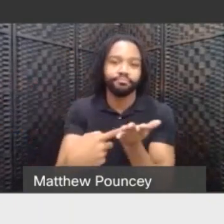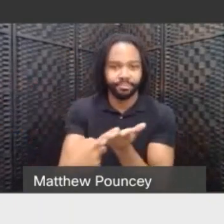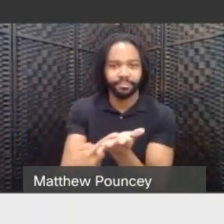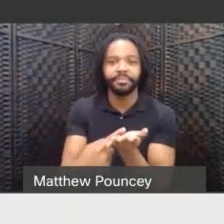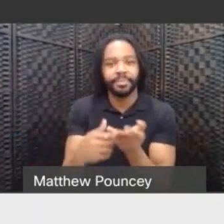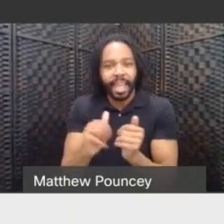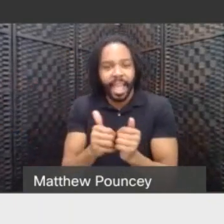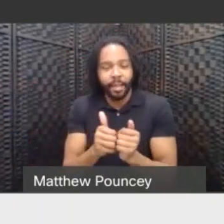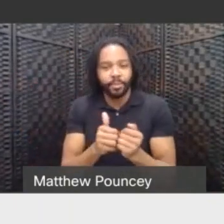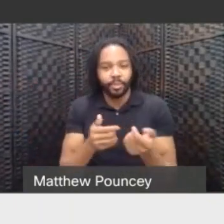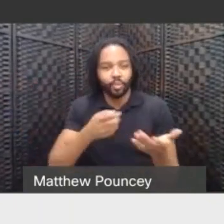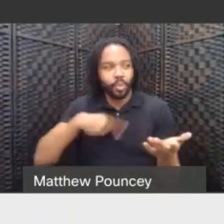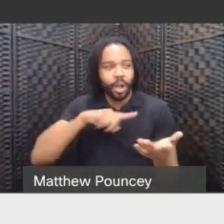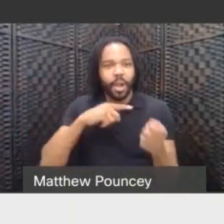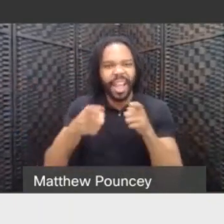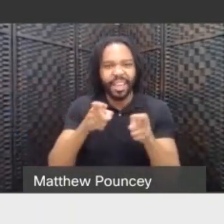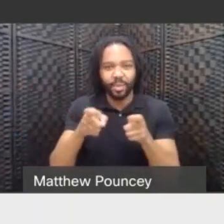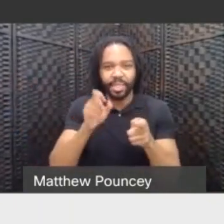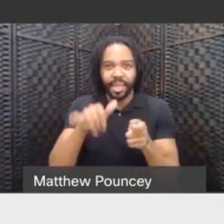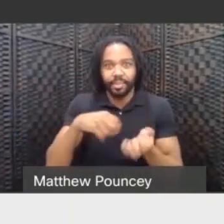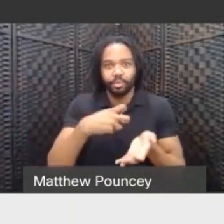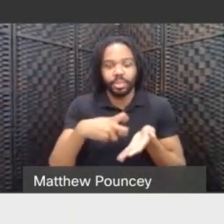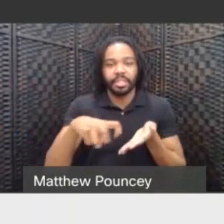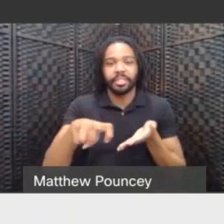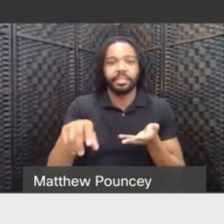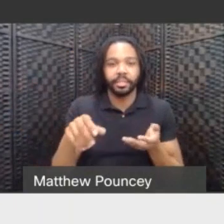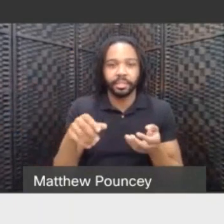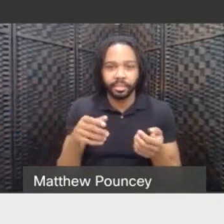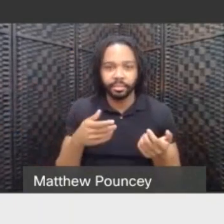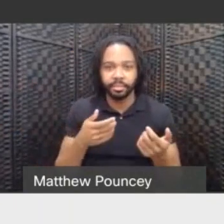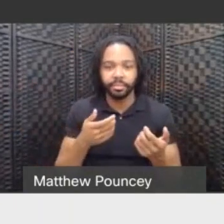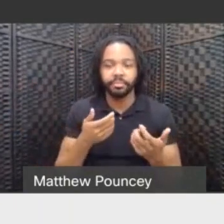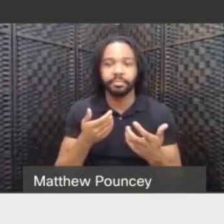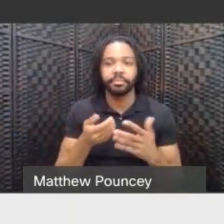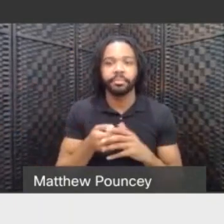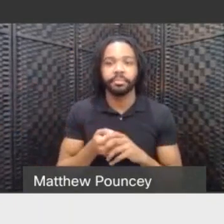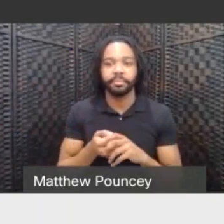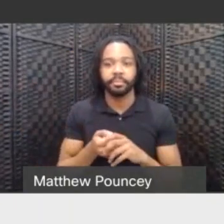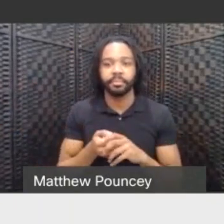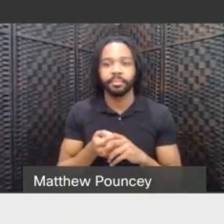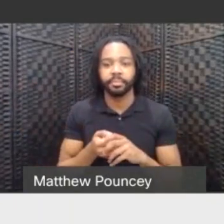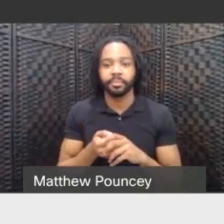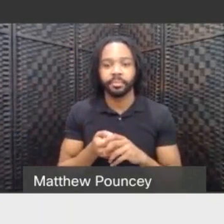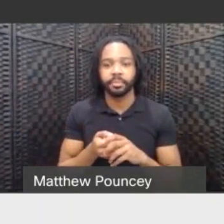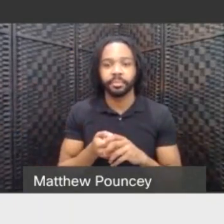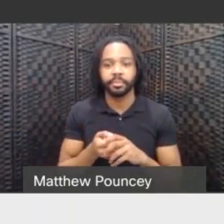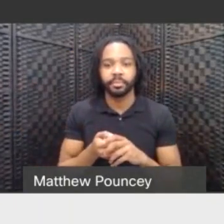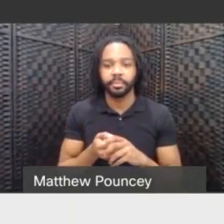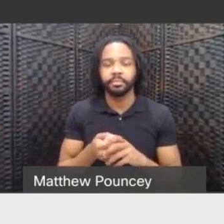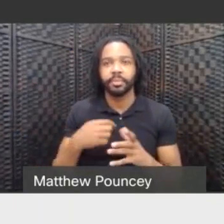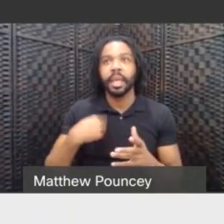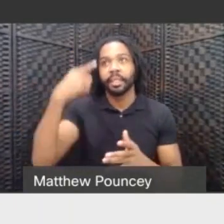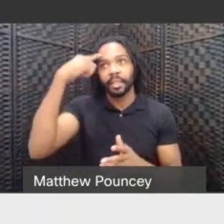how do we handle that transition back into the community. Because I think for everyone